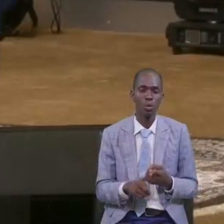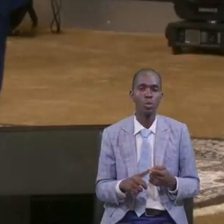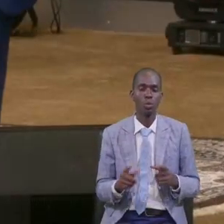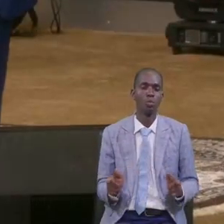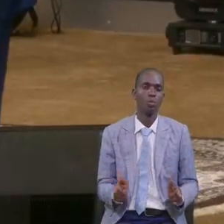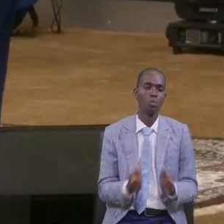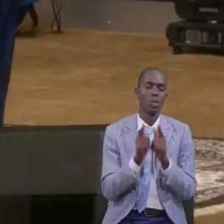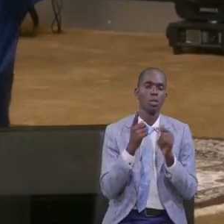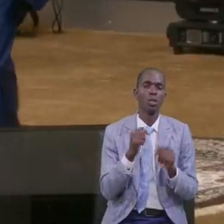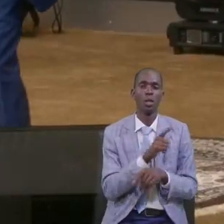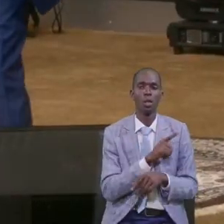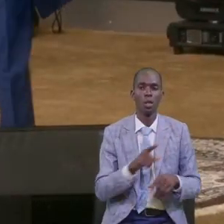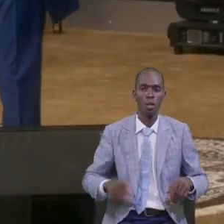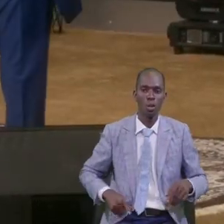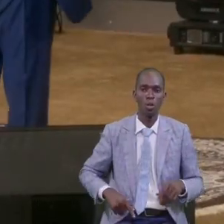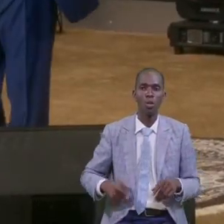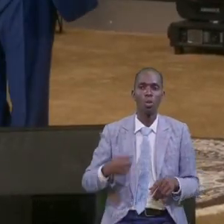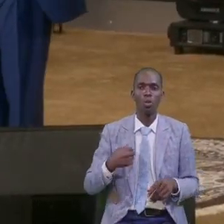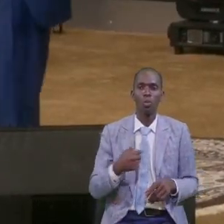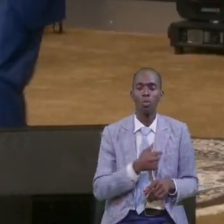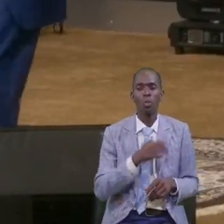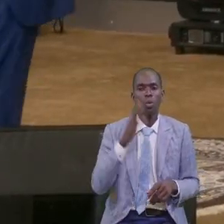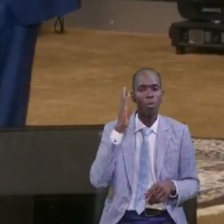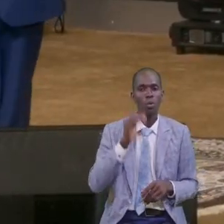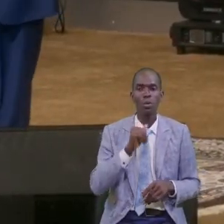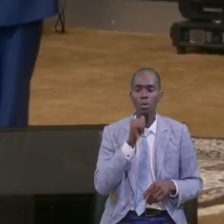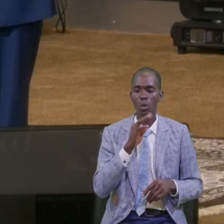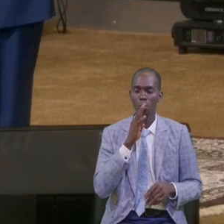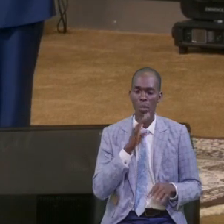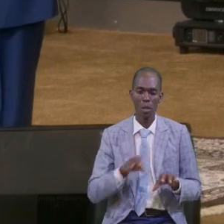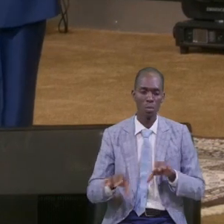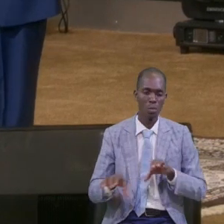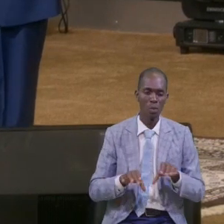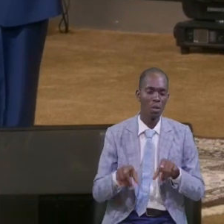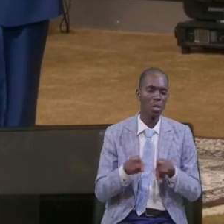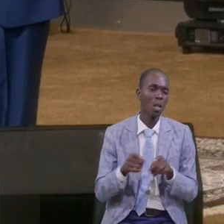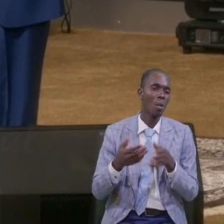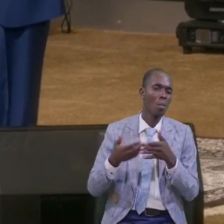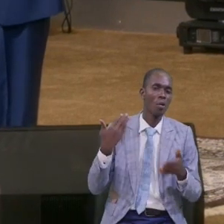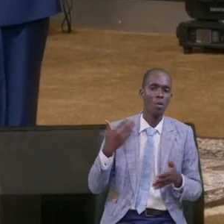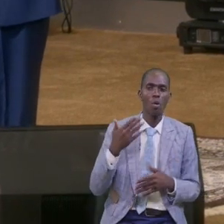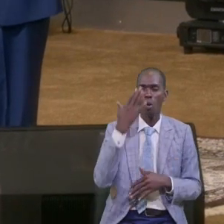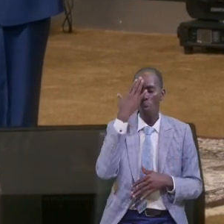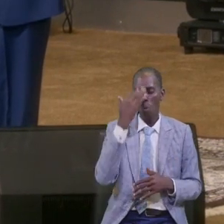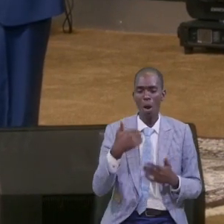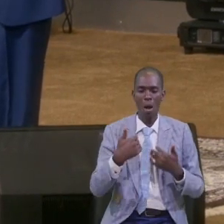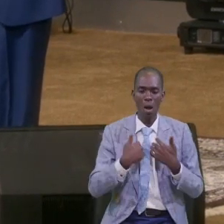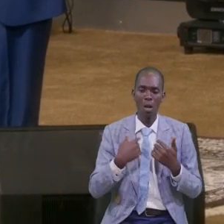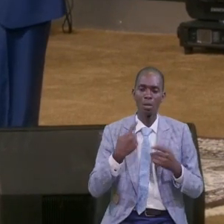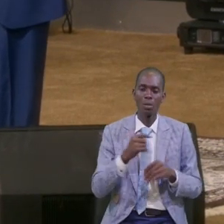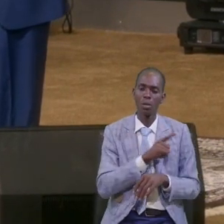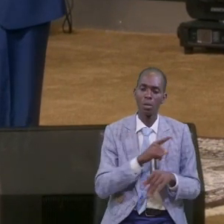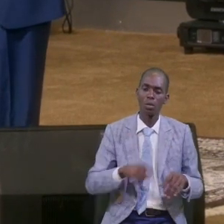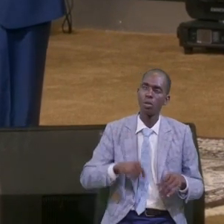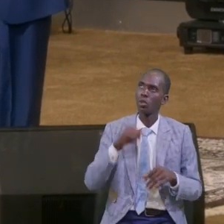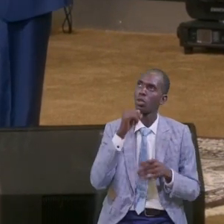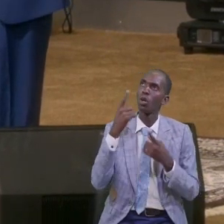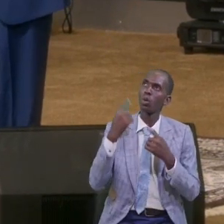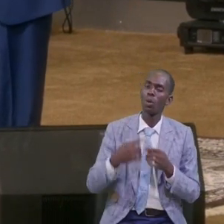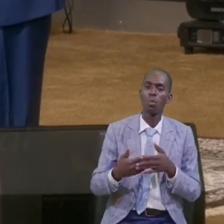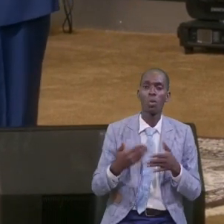Lord. We'll not be acting like we were acting before. Why has not the Lord come before